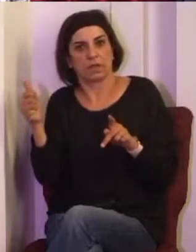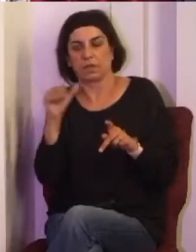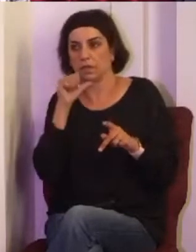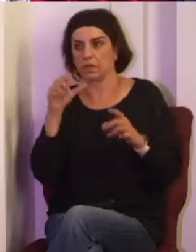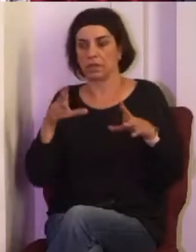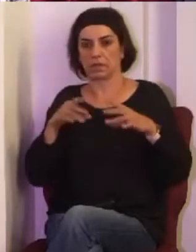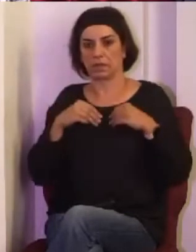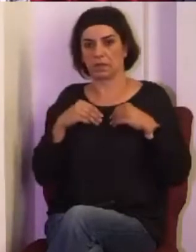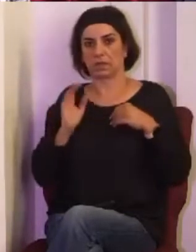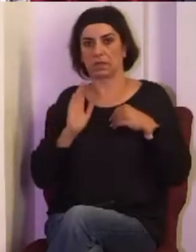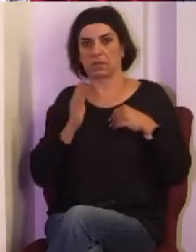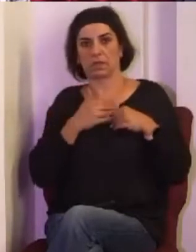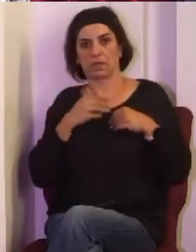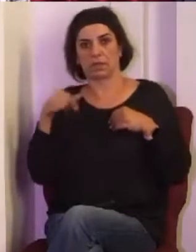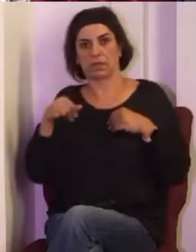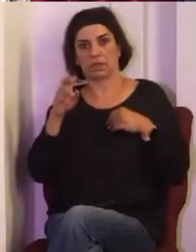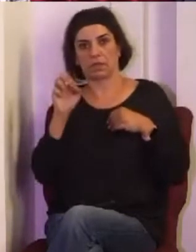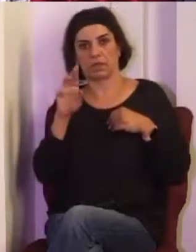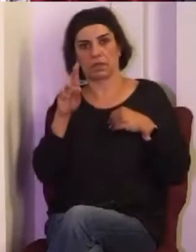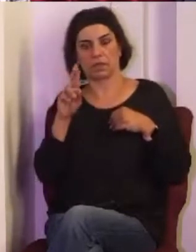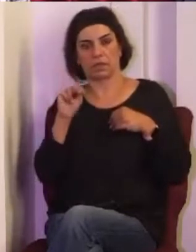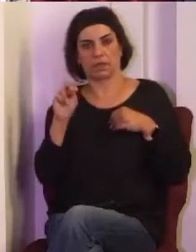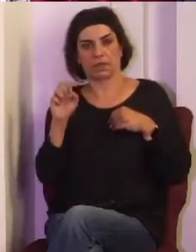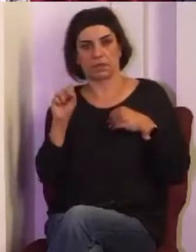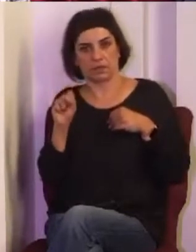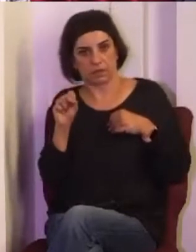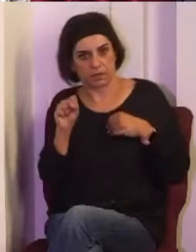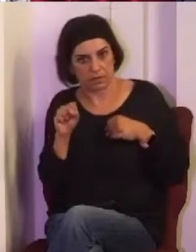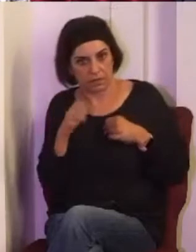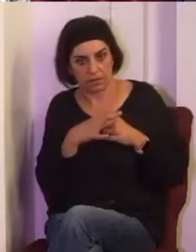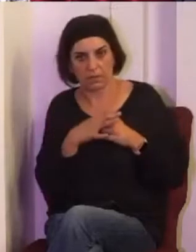How many of us cried out for churches